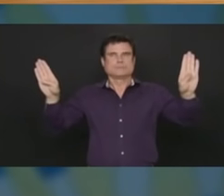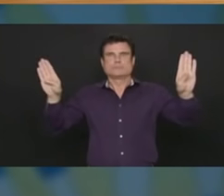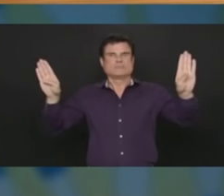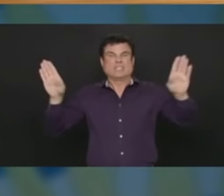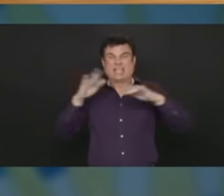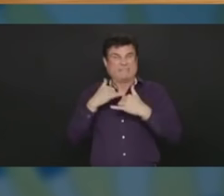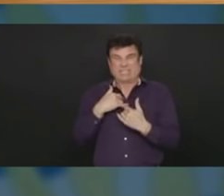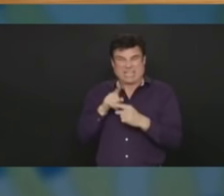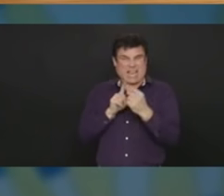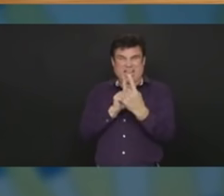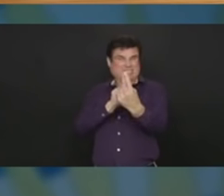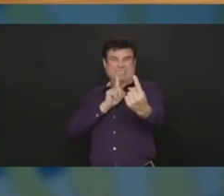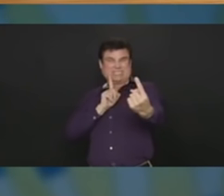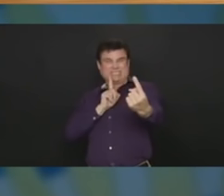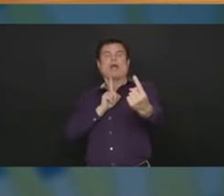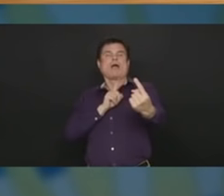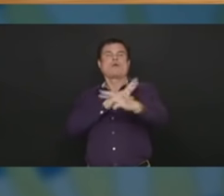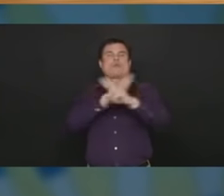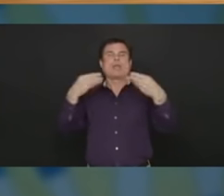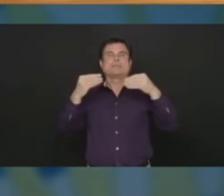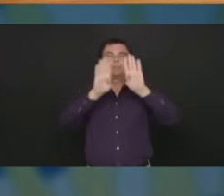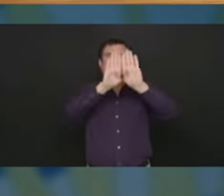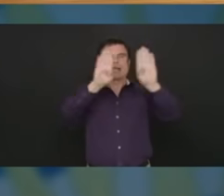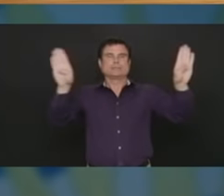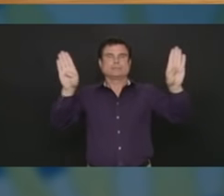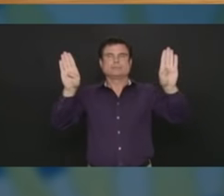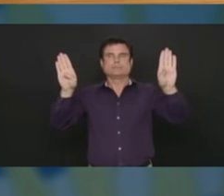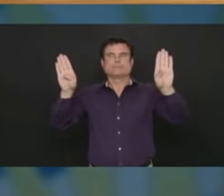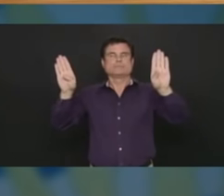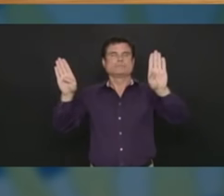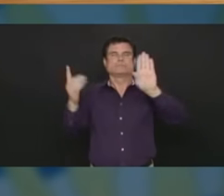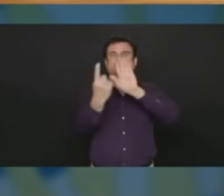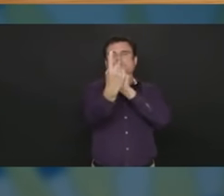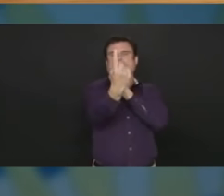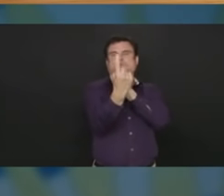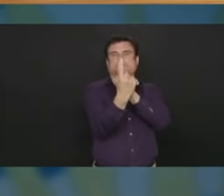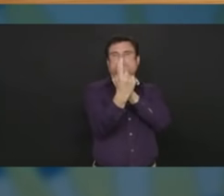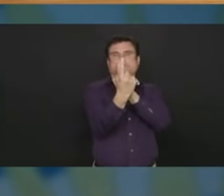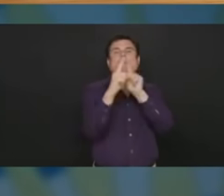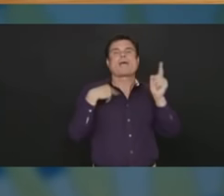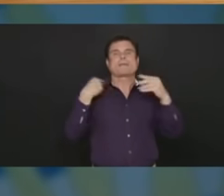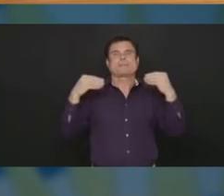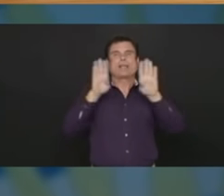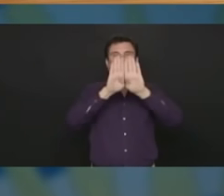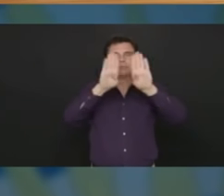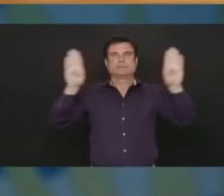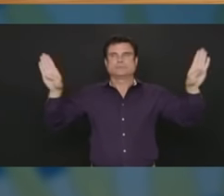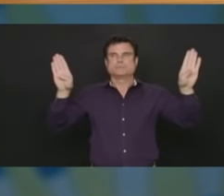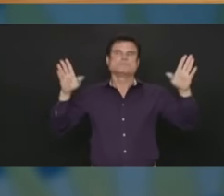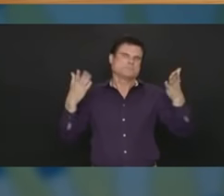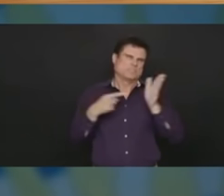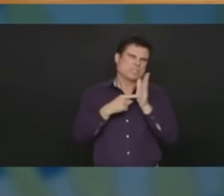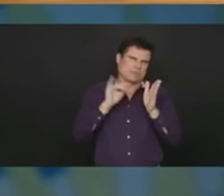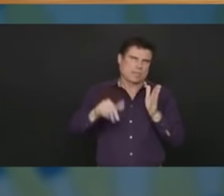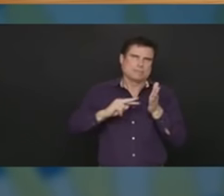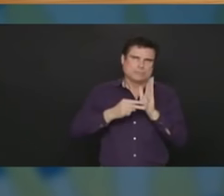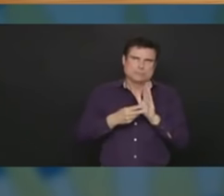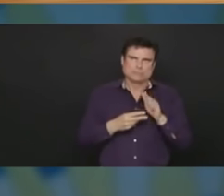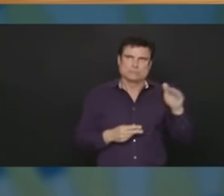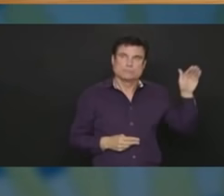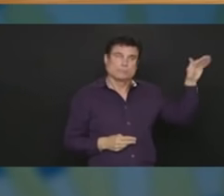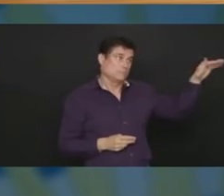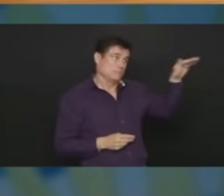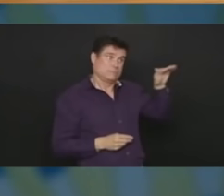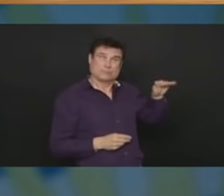control. So that would be reducing the number of people that are in a building, putting those markers on the floor so that you